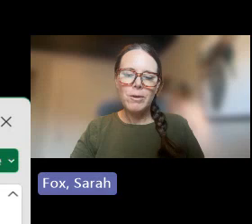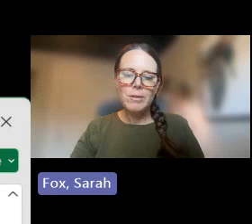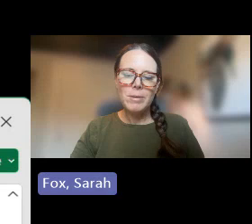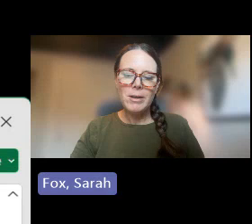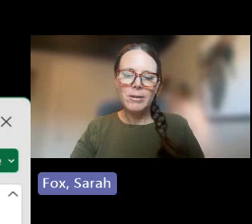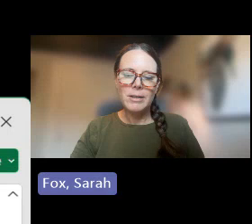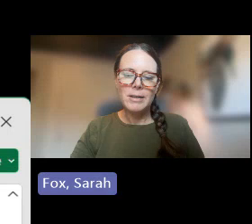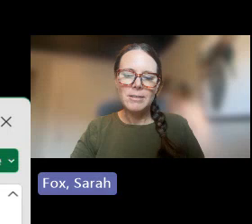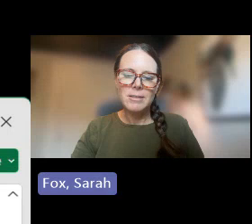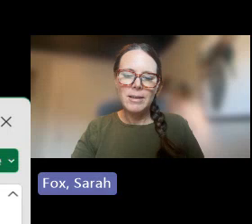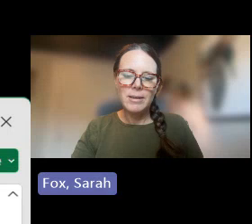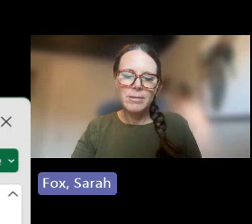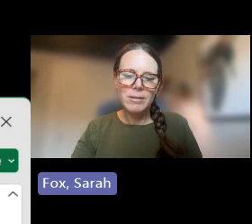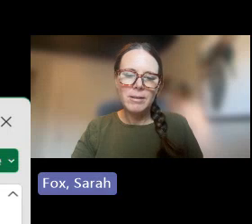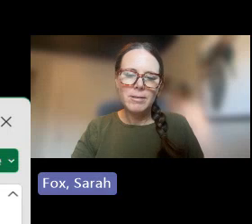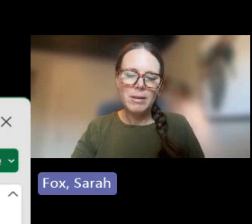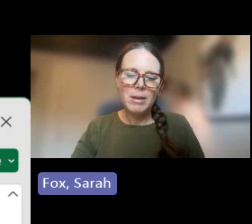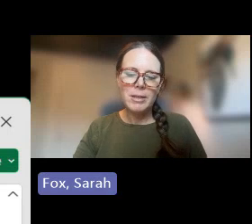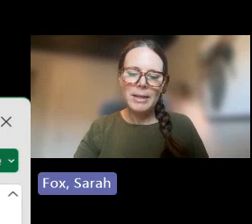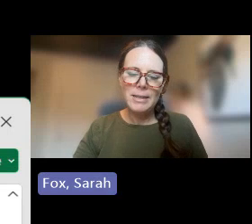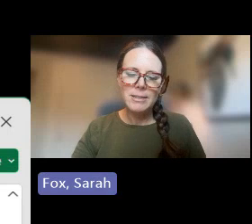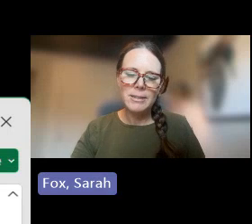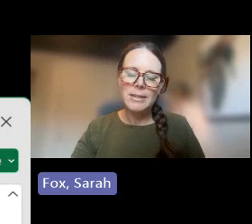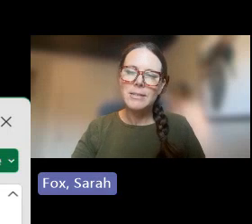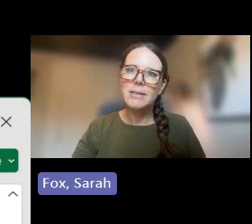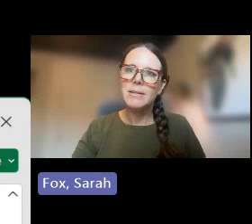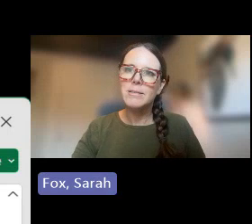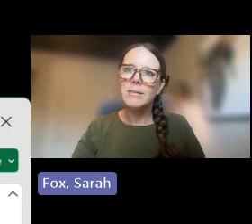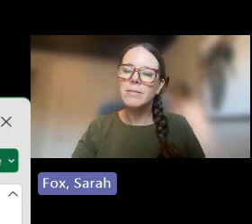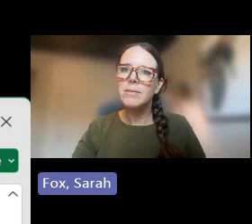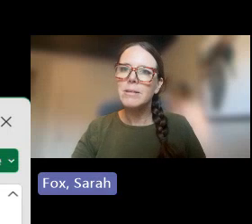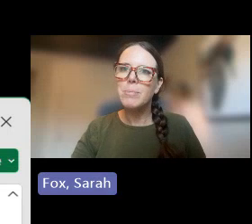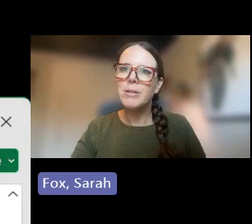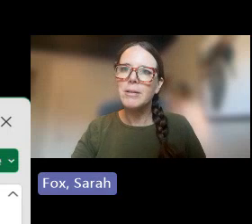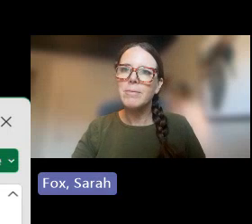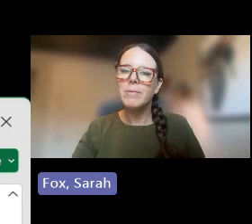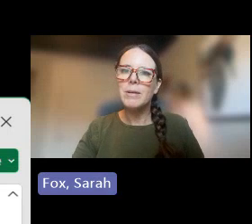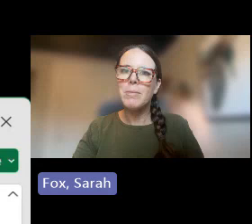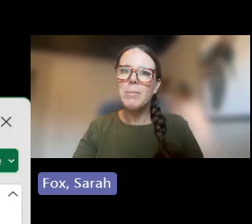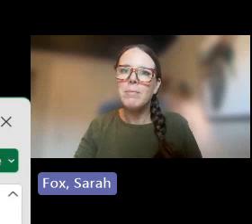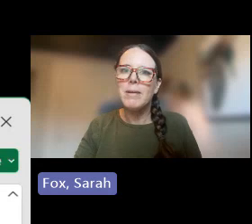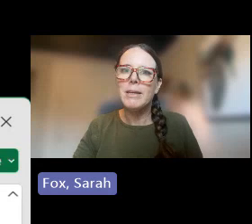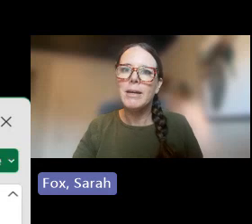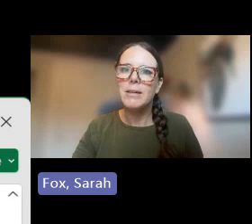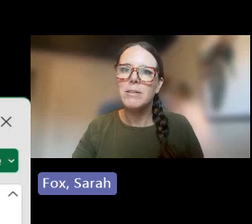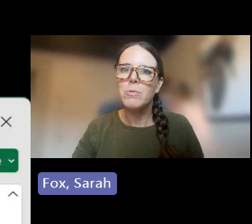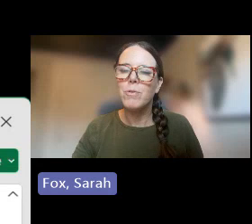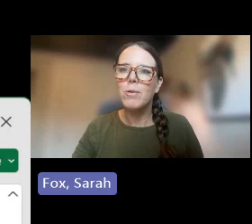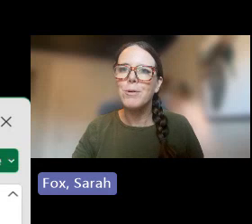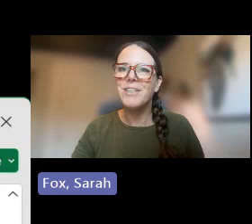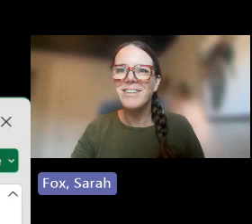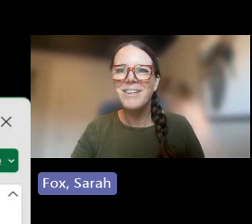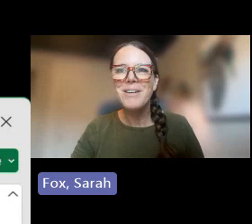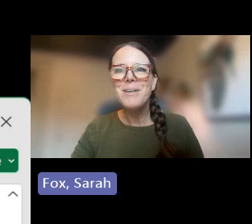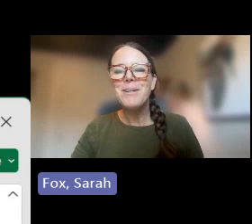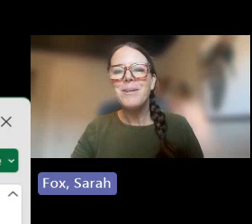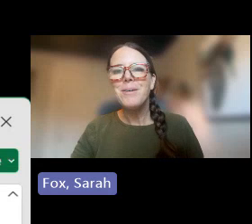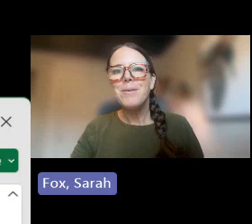But if we were going to make hard cuts, I'd say coming in at 18 and 19 doesn't typically, in my mind, make a cut to move